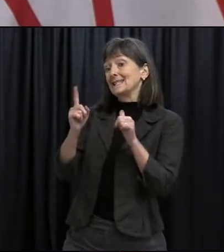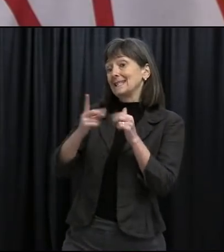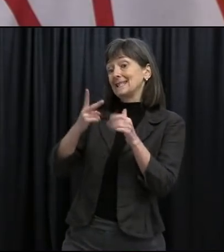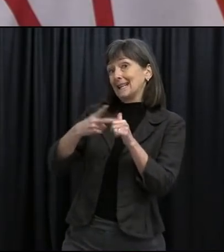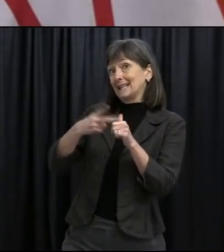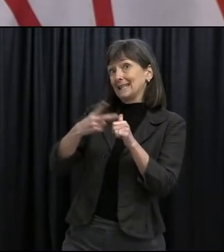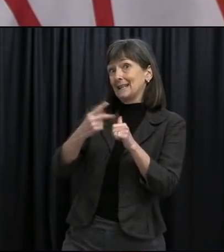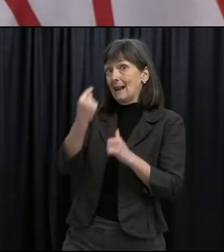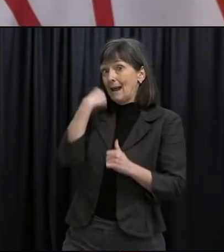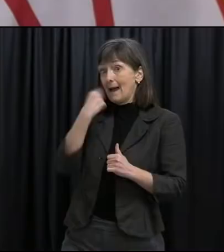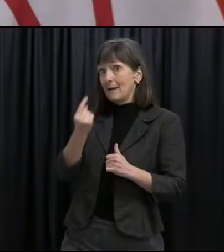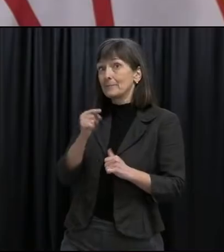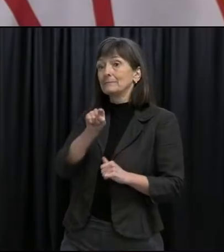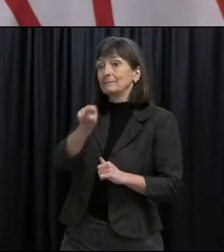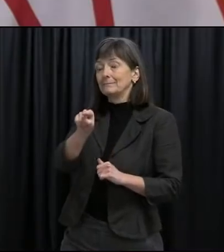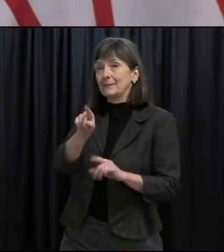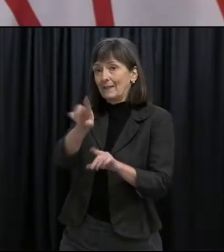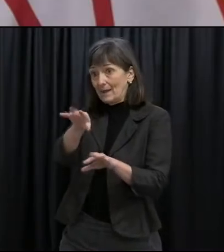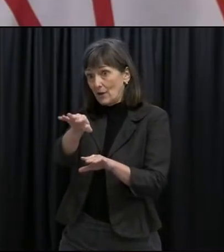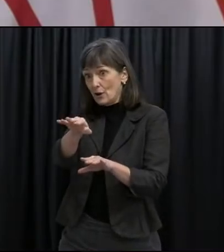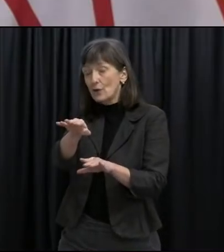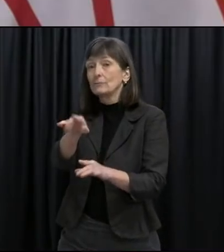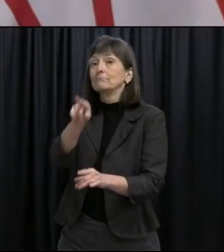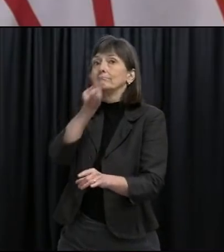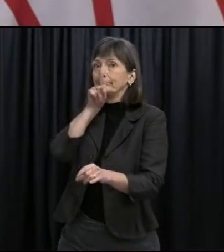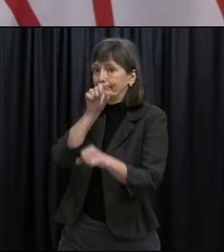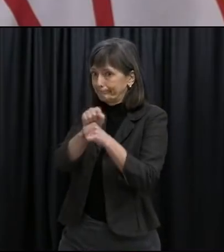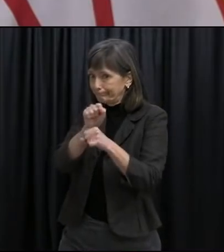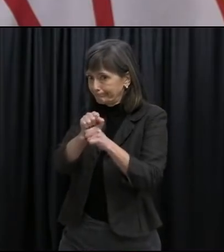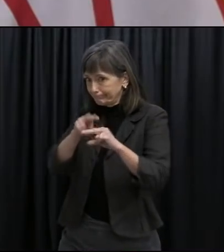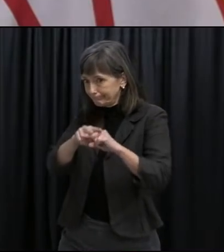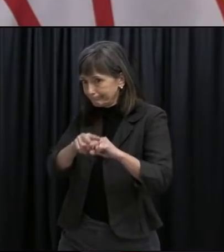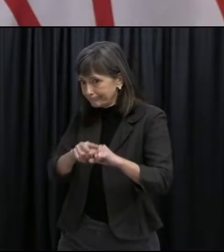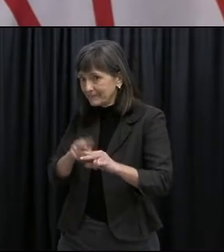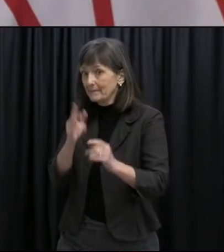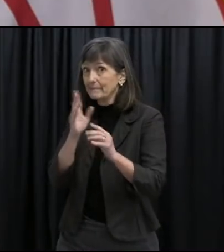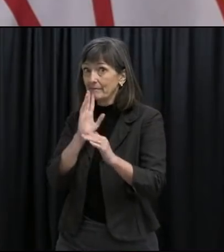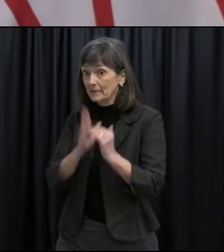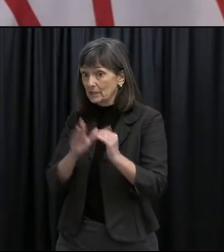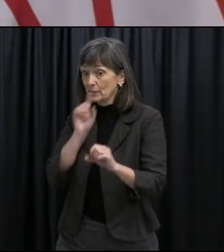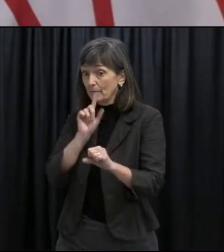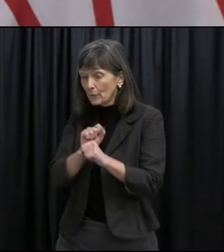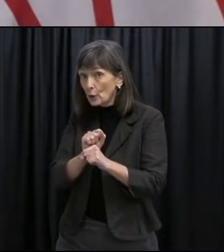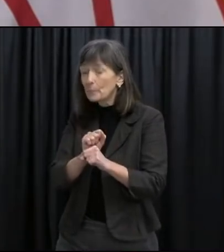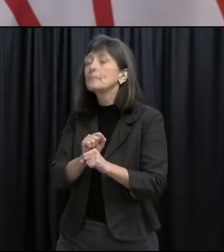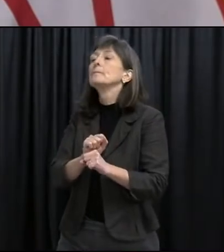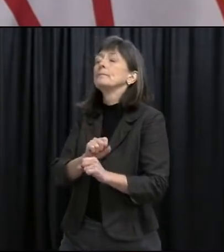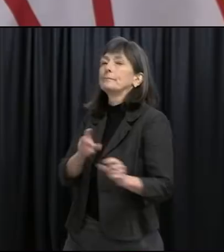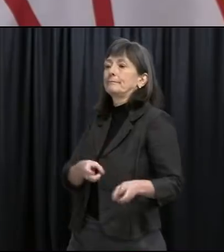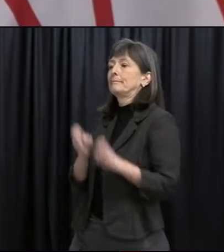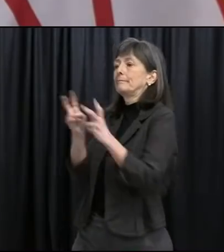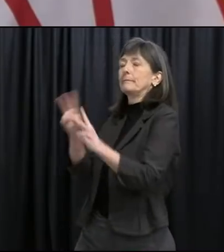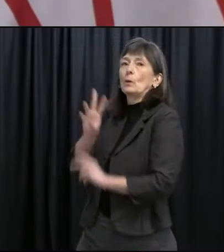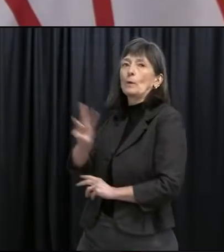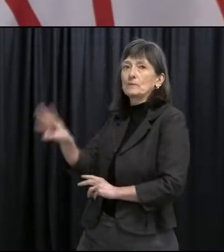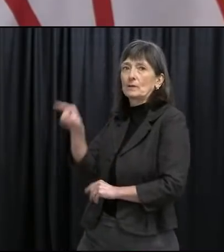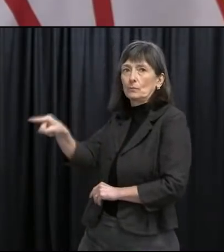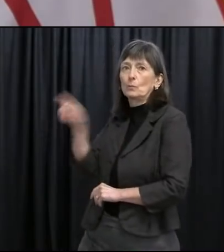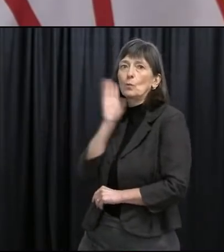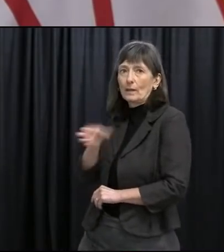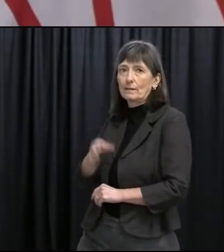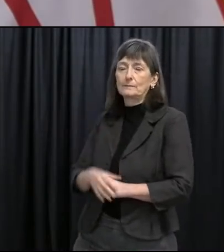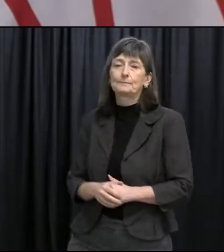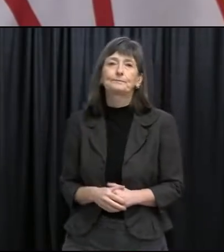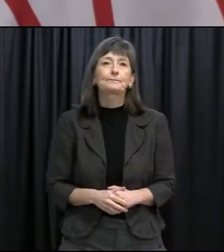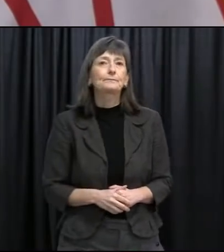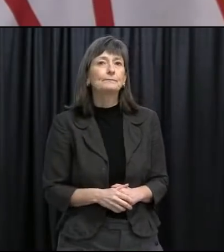negative results will not be posted on our website until a laboratory confirms it. This fluctuation in case counts is